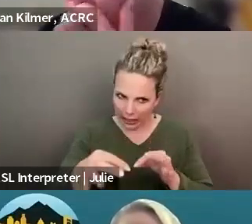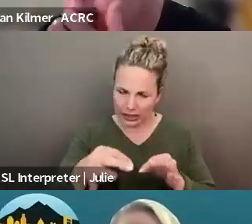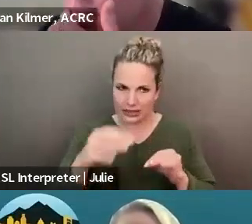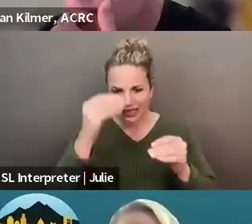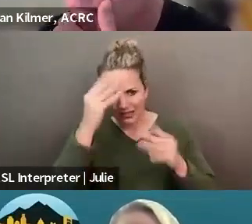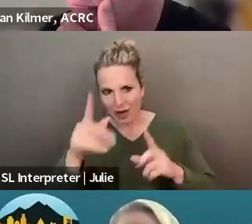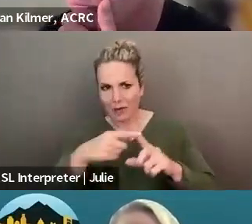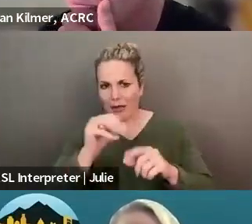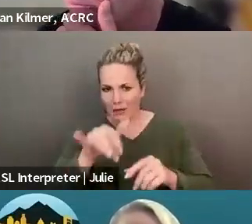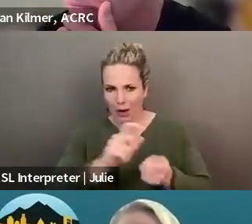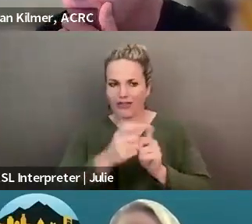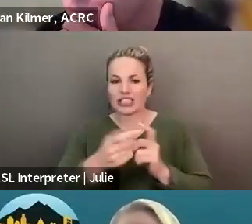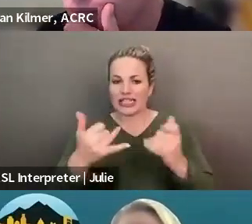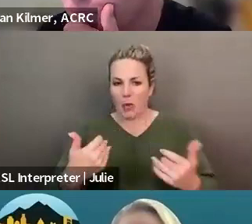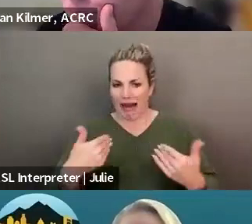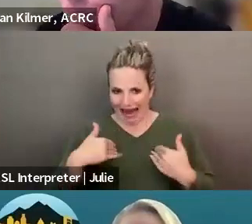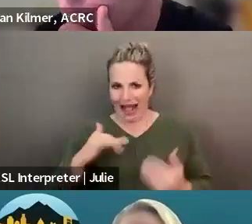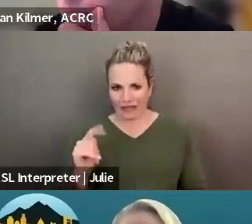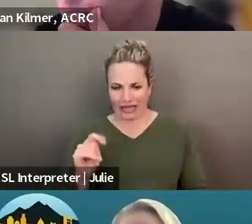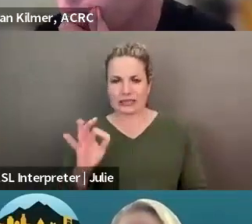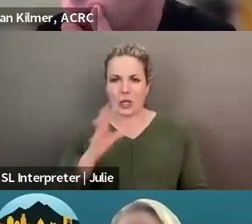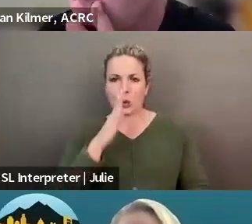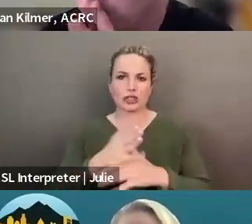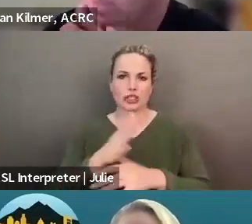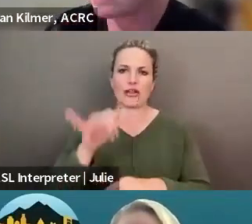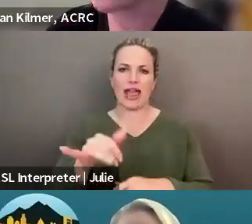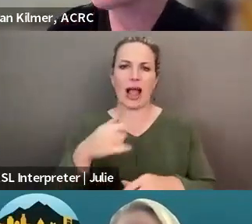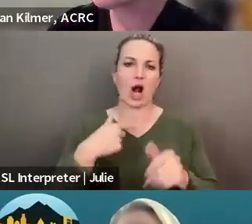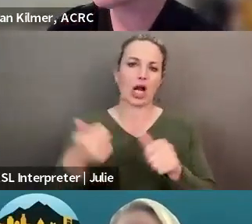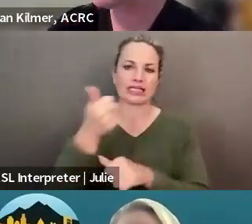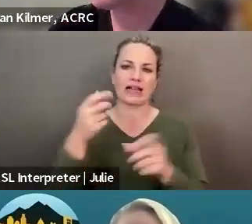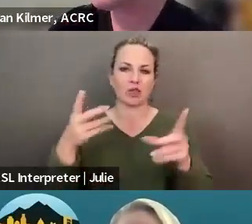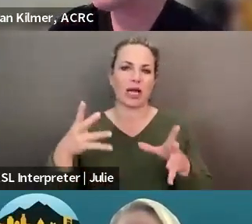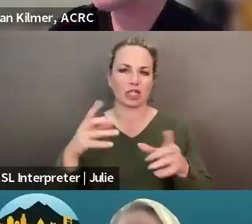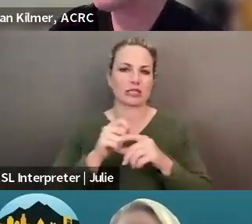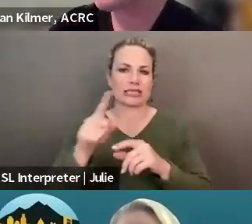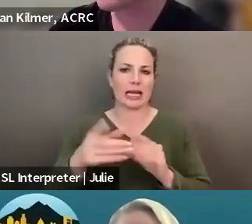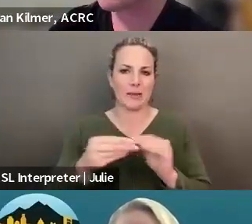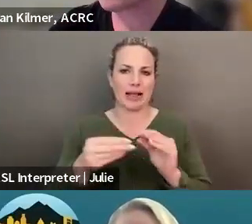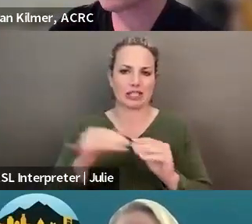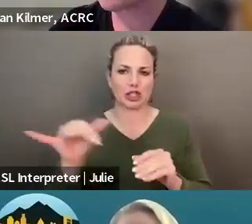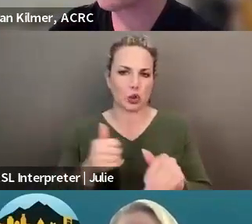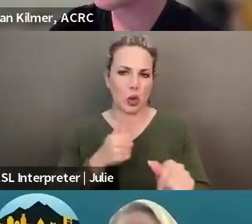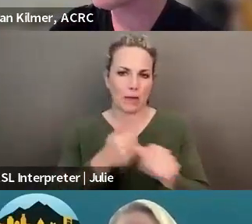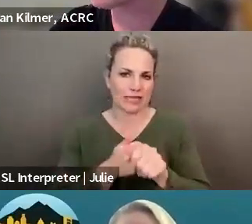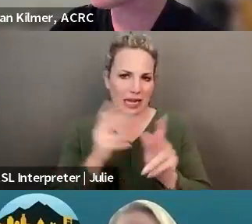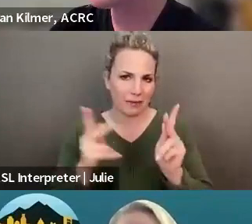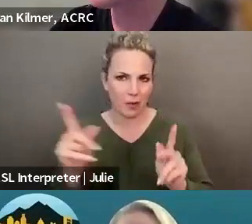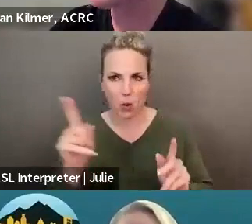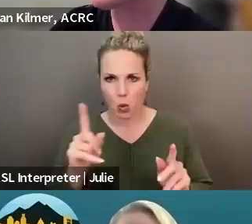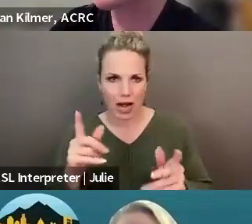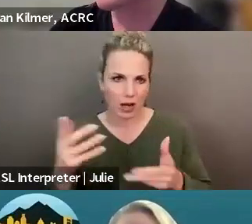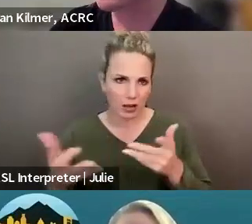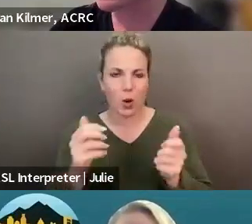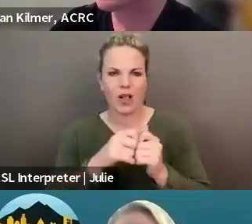May revision, but we have it now. So we will share that. Our executive director sent out a message as well, kind of updating folks on where we're at with the May